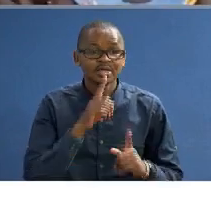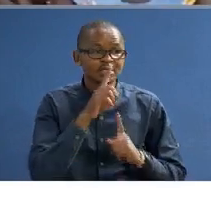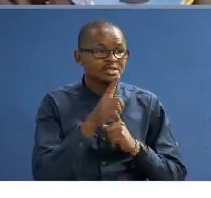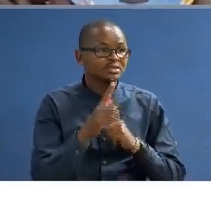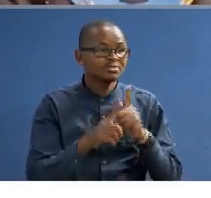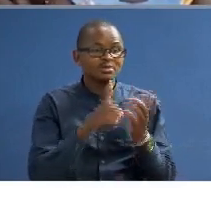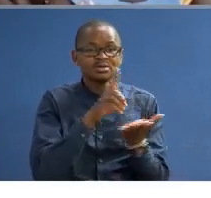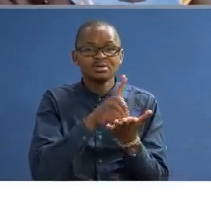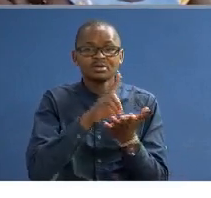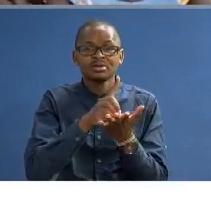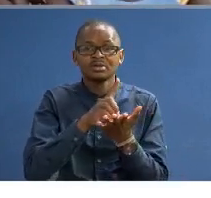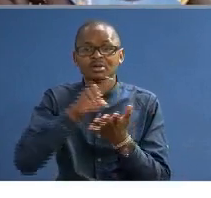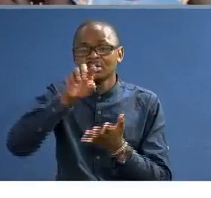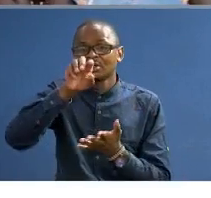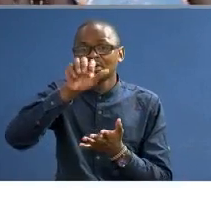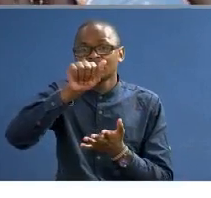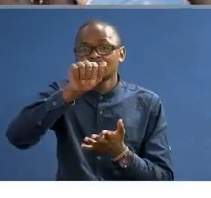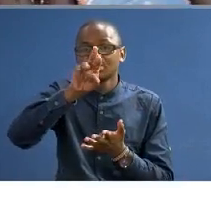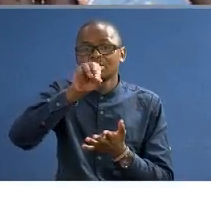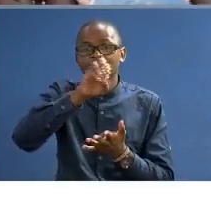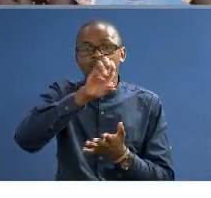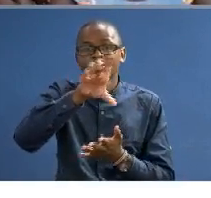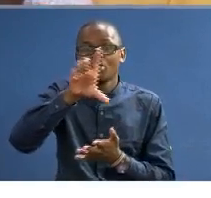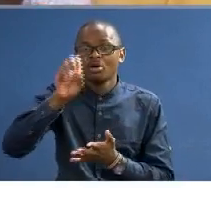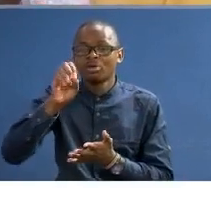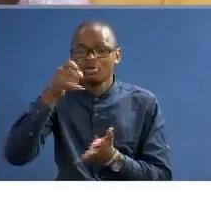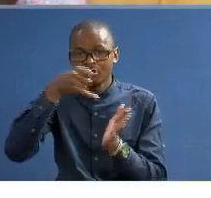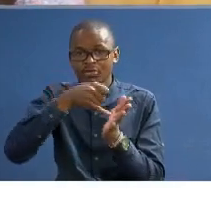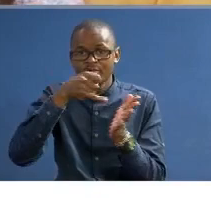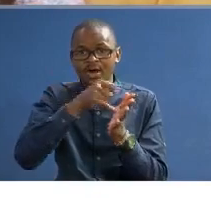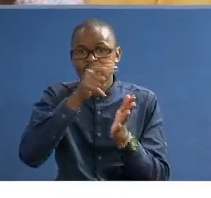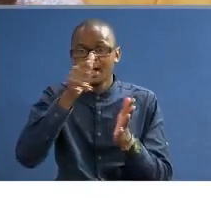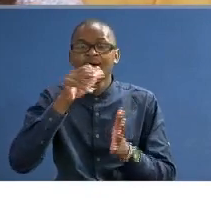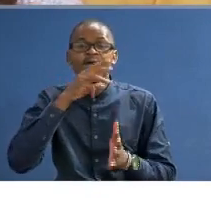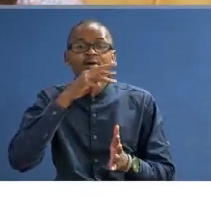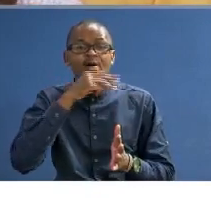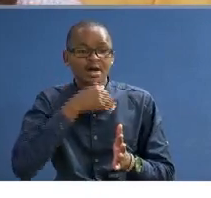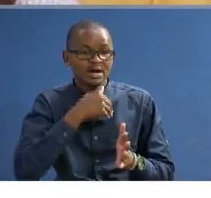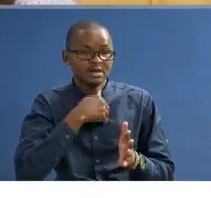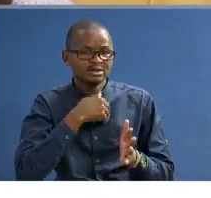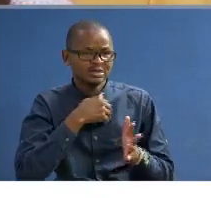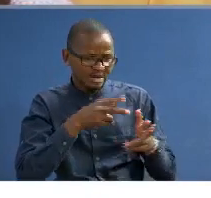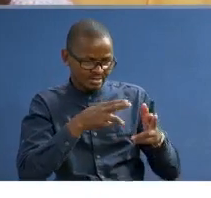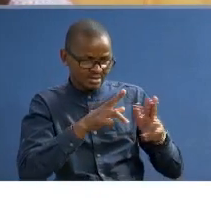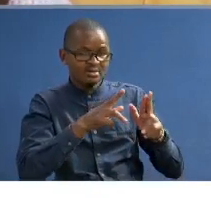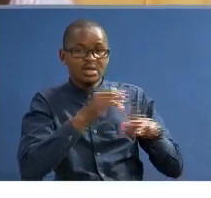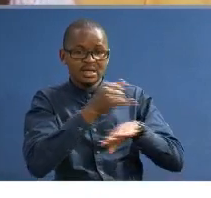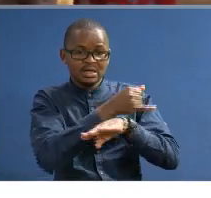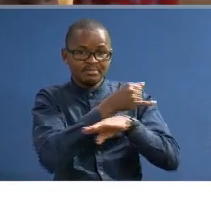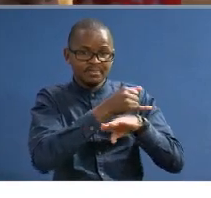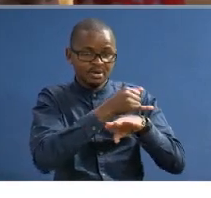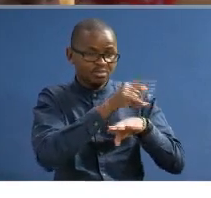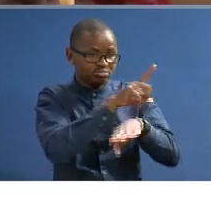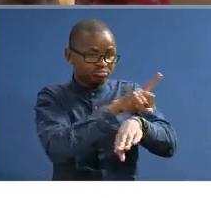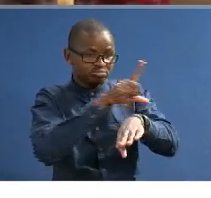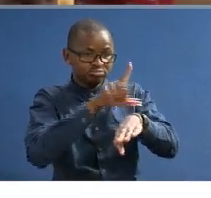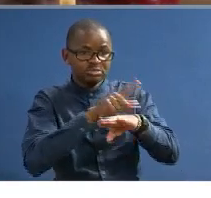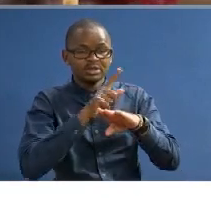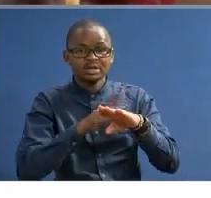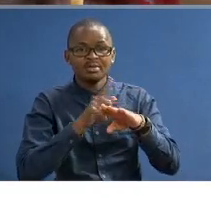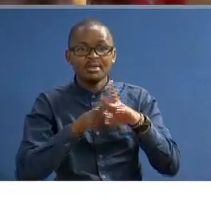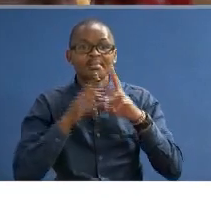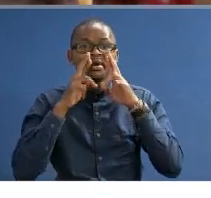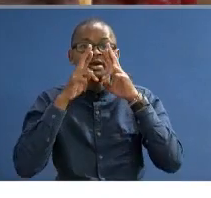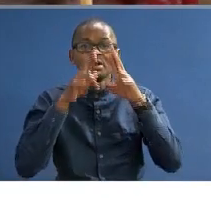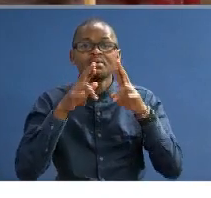Speaking, Dr. John Amolo said the victims, including another male, nursing bullet wounds to the leg, were responding well